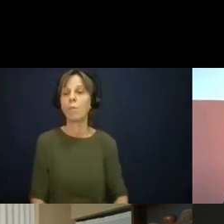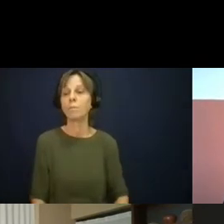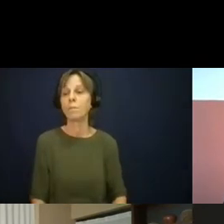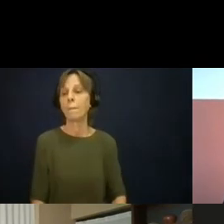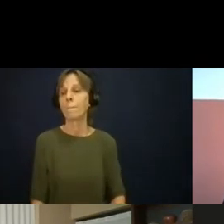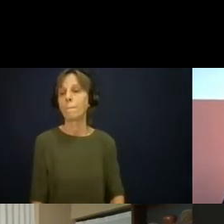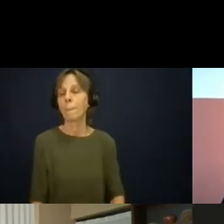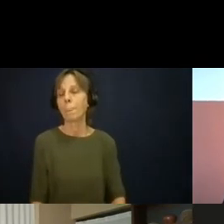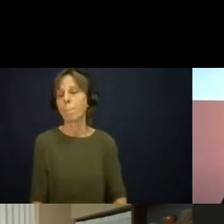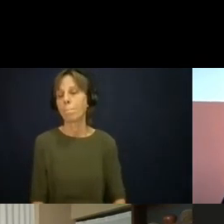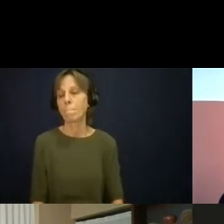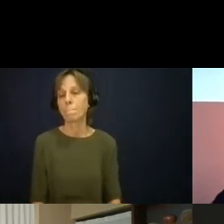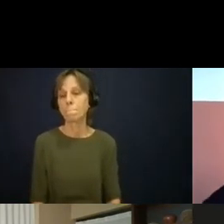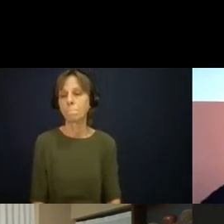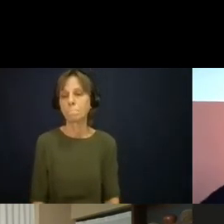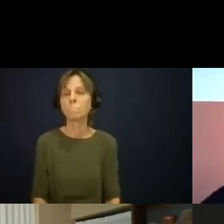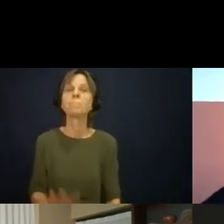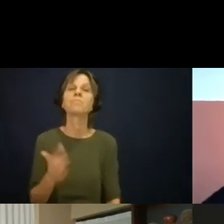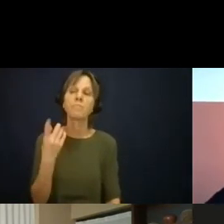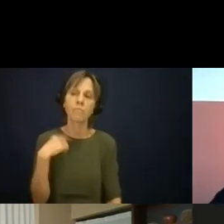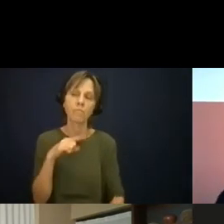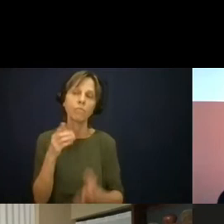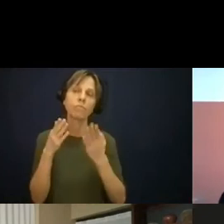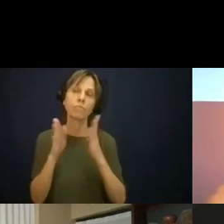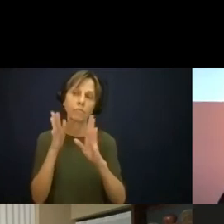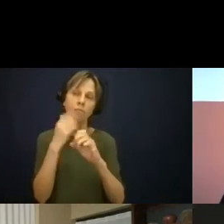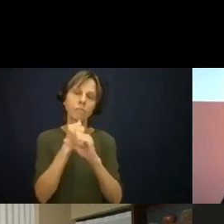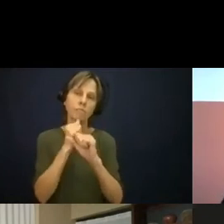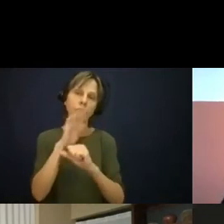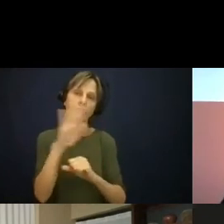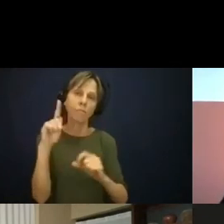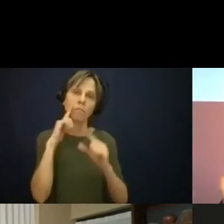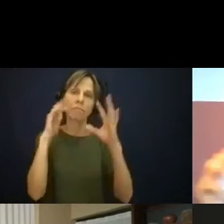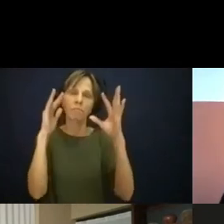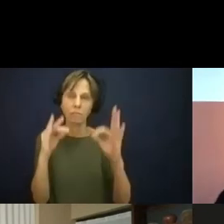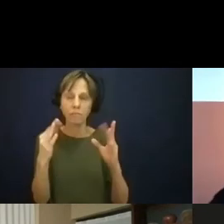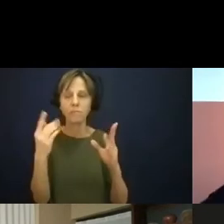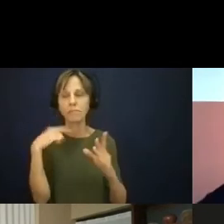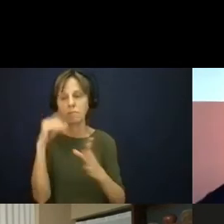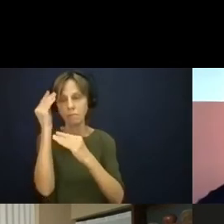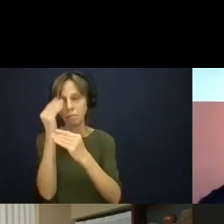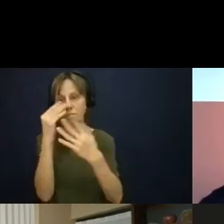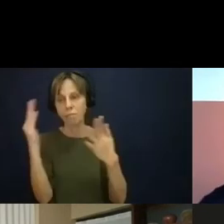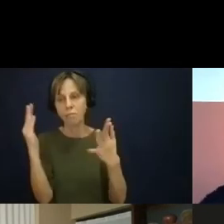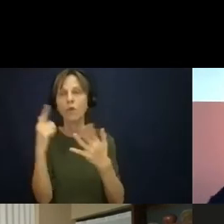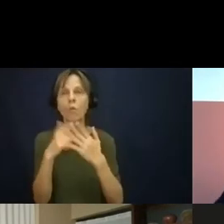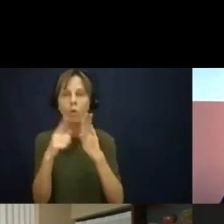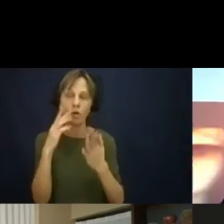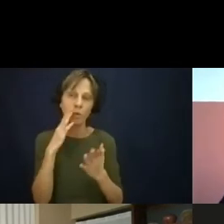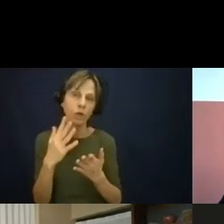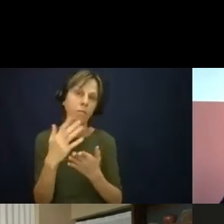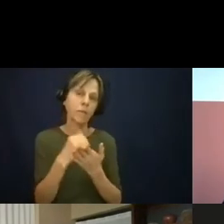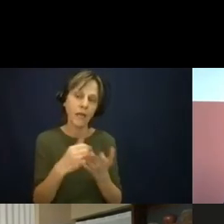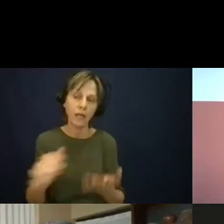We allow them to make their own decision. We put it on the line. We tell them what they're going to make. This is what you're going to make. You're going to